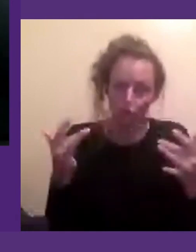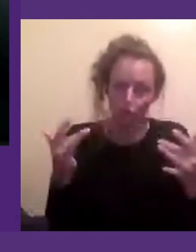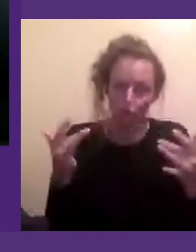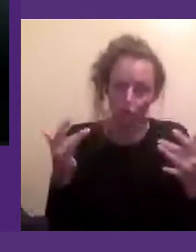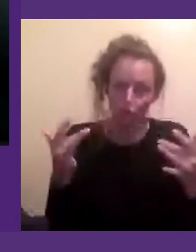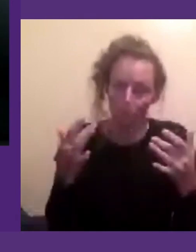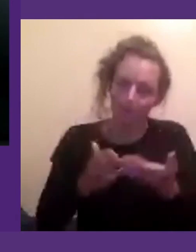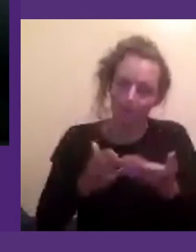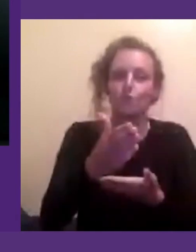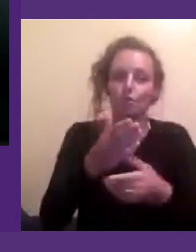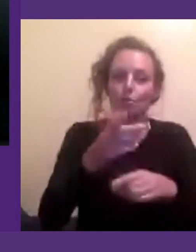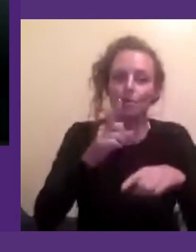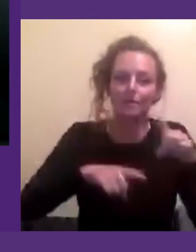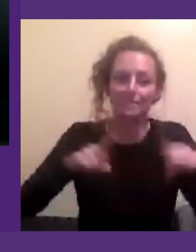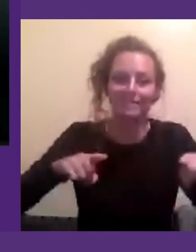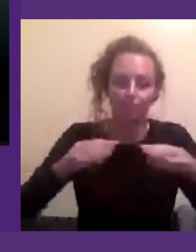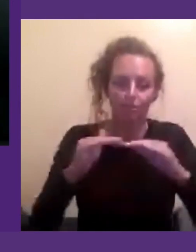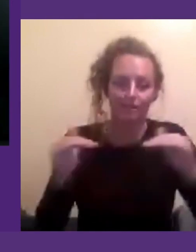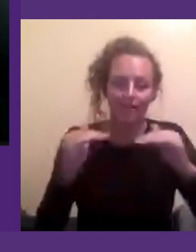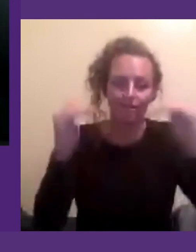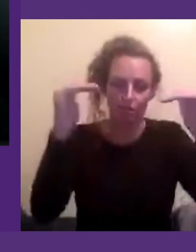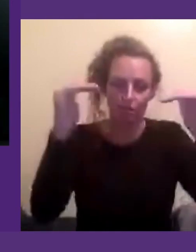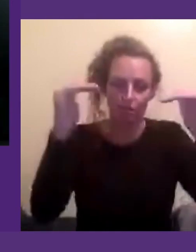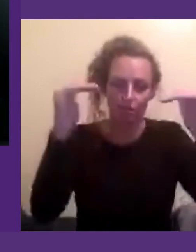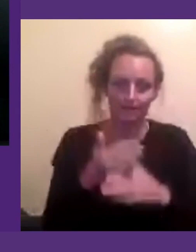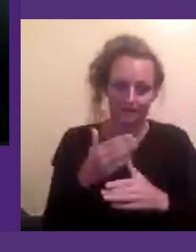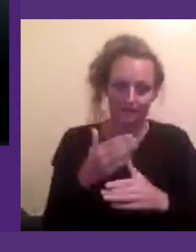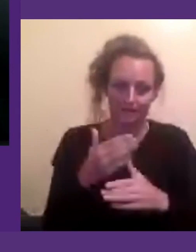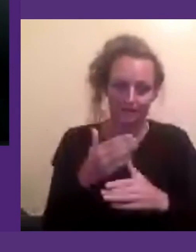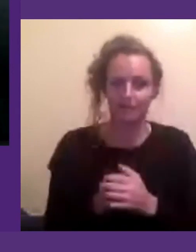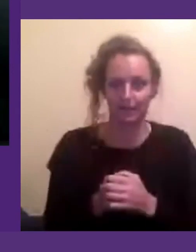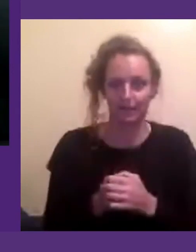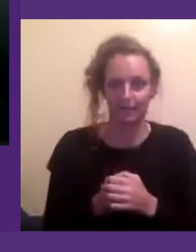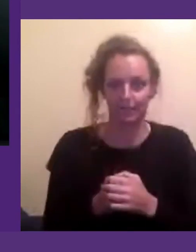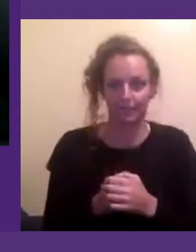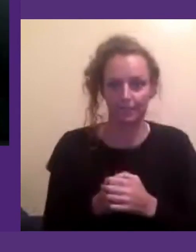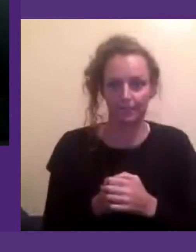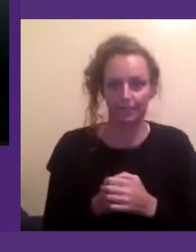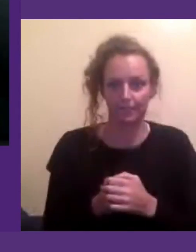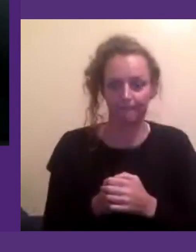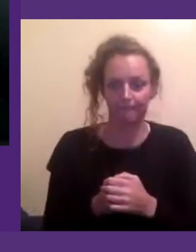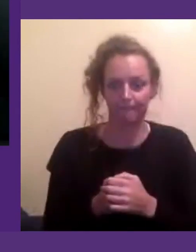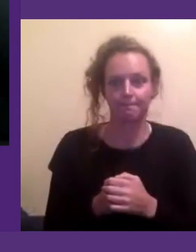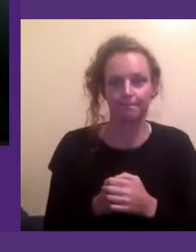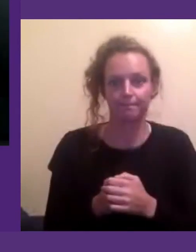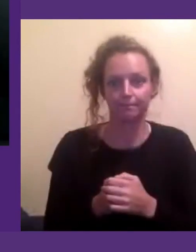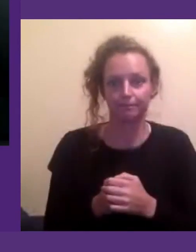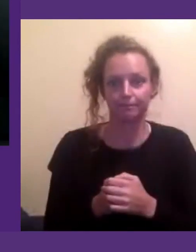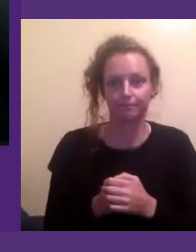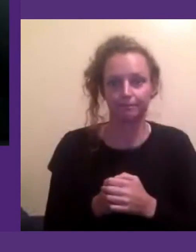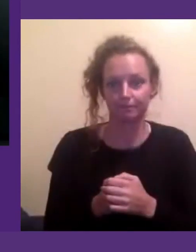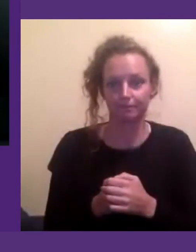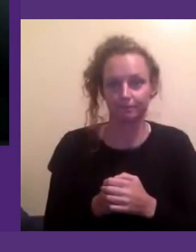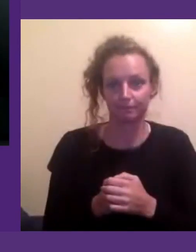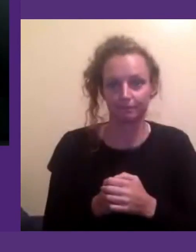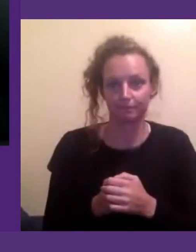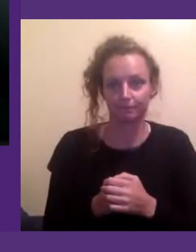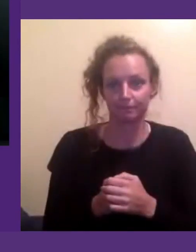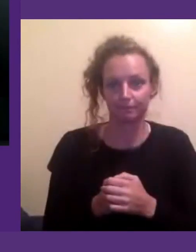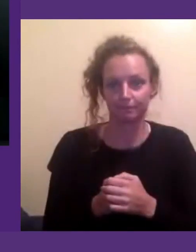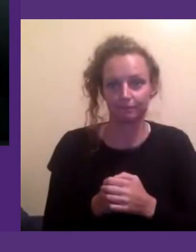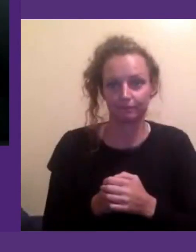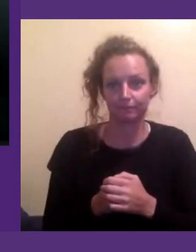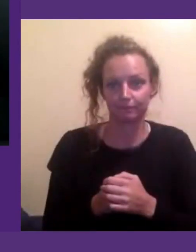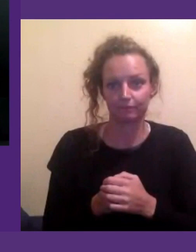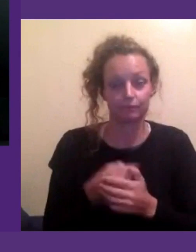undertake. It really explained that beautifully. So looking ahead to 2023, with that code behind you and beginning to implement it, is